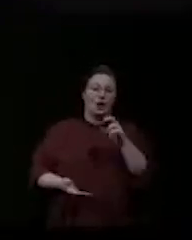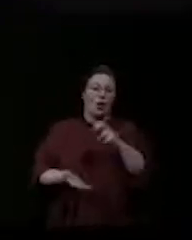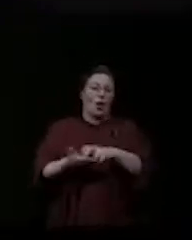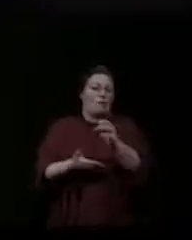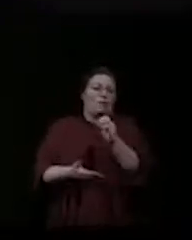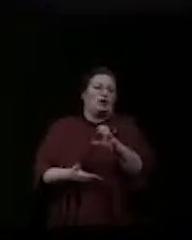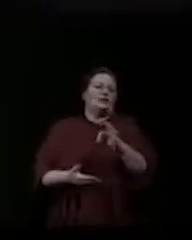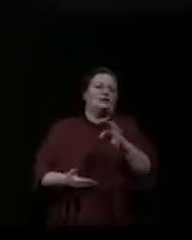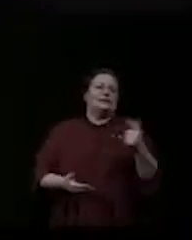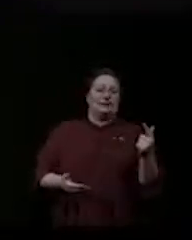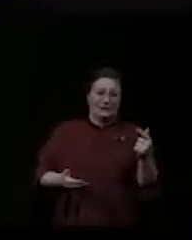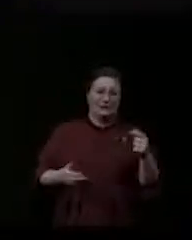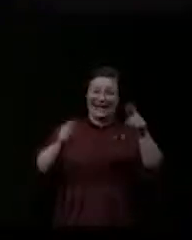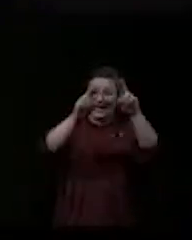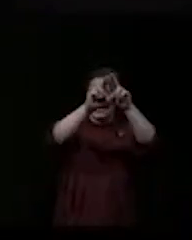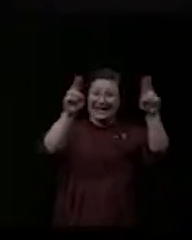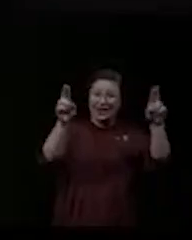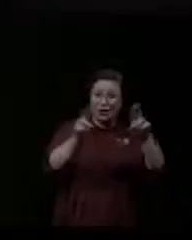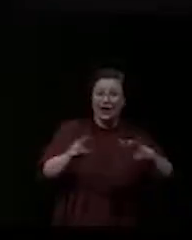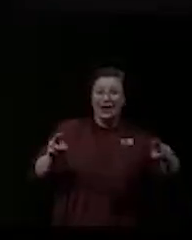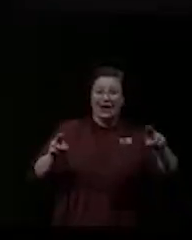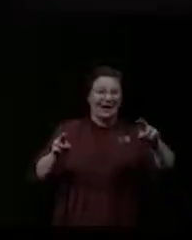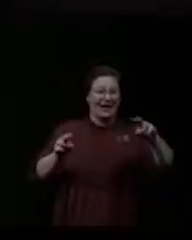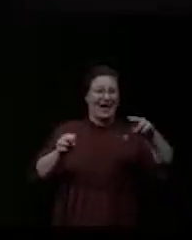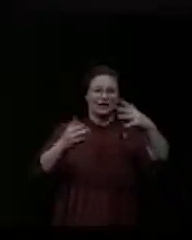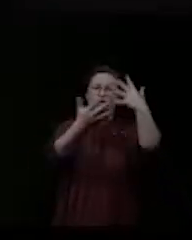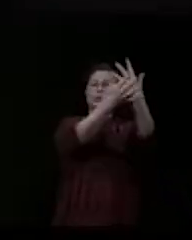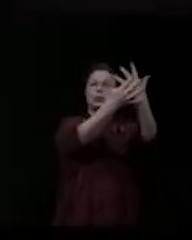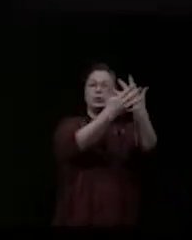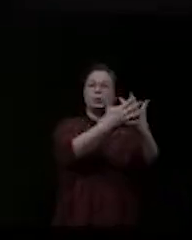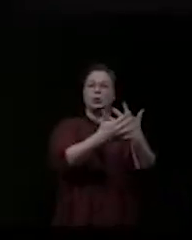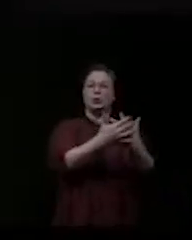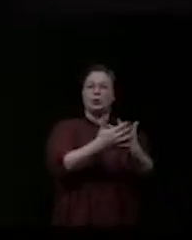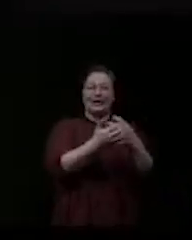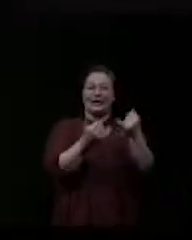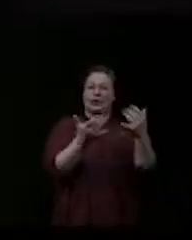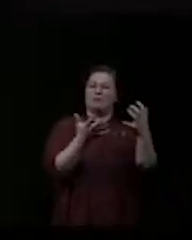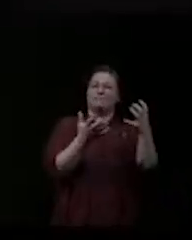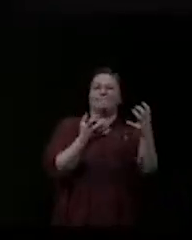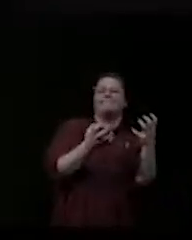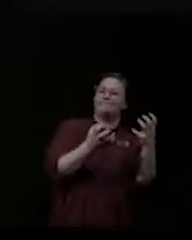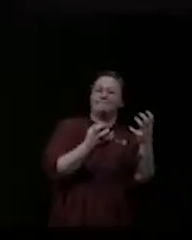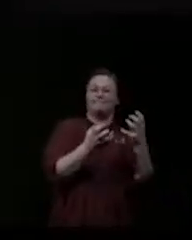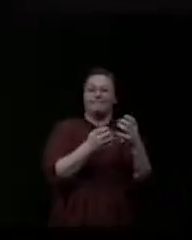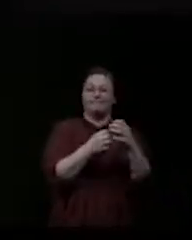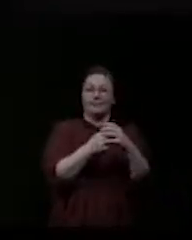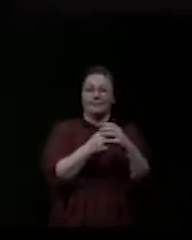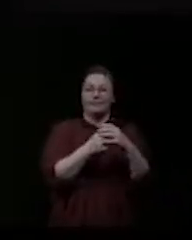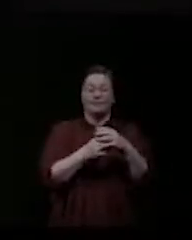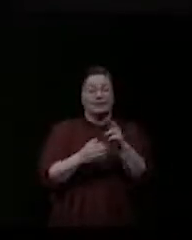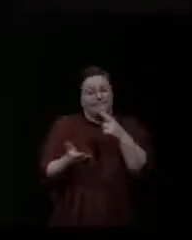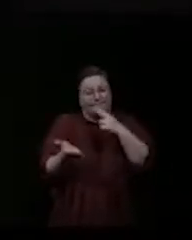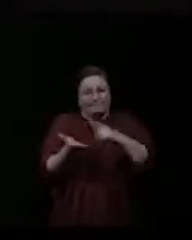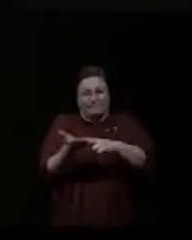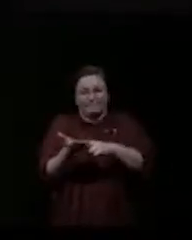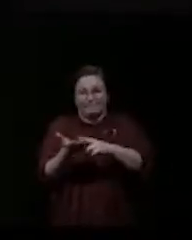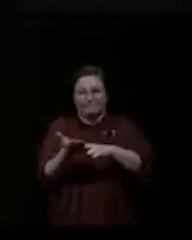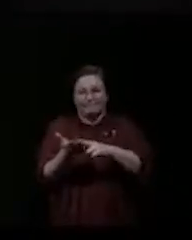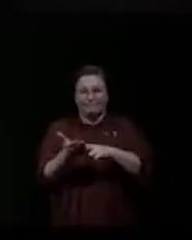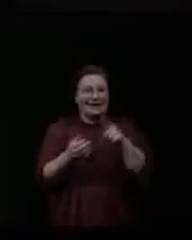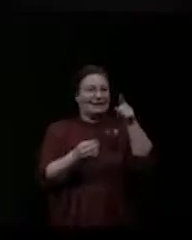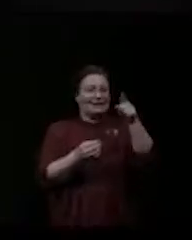the international human rights architecture as it currently exists. It has proven